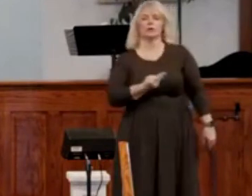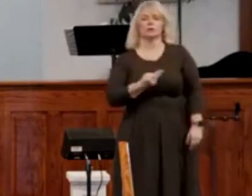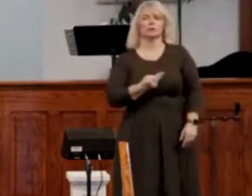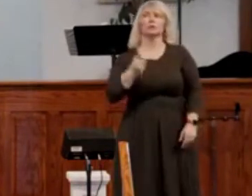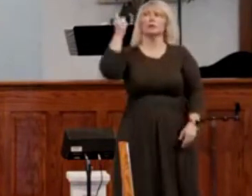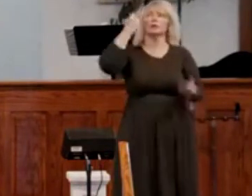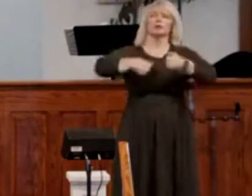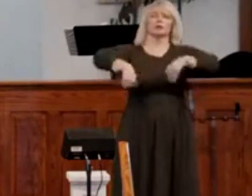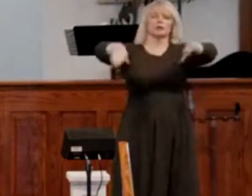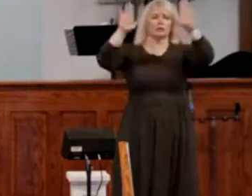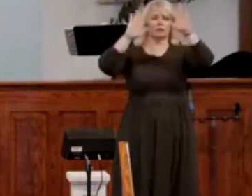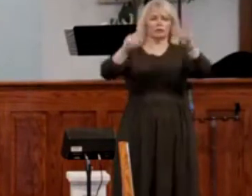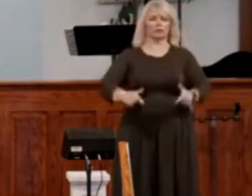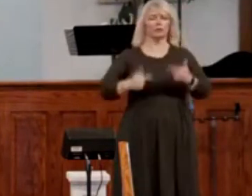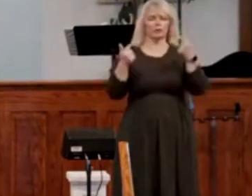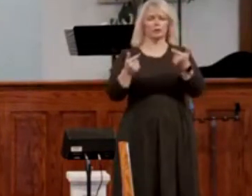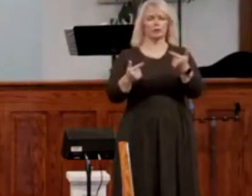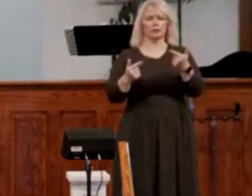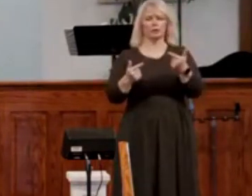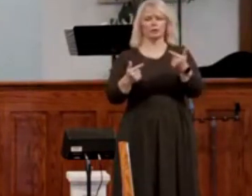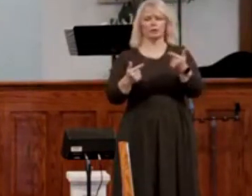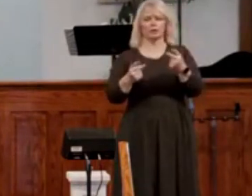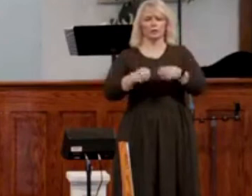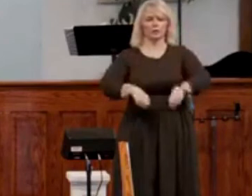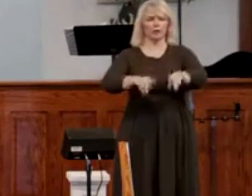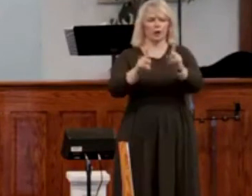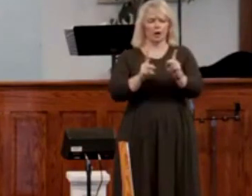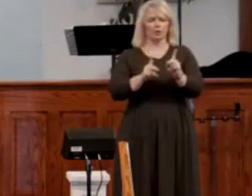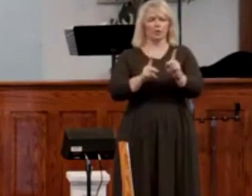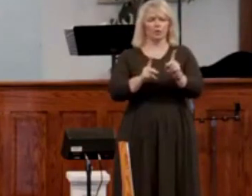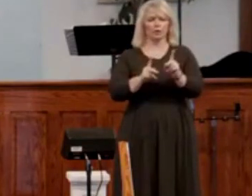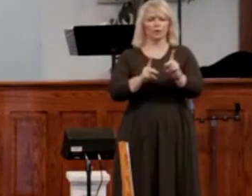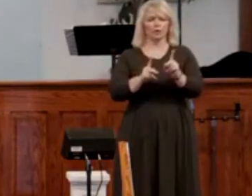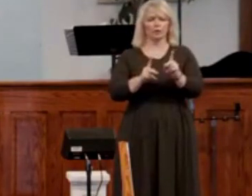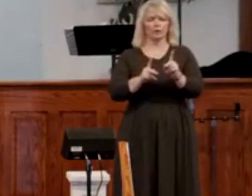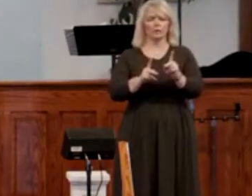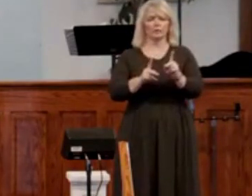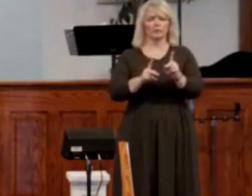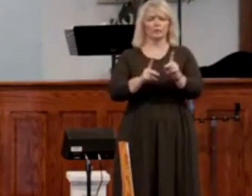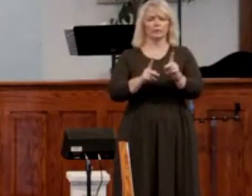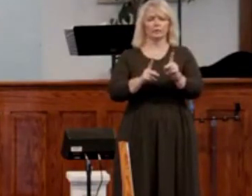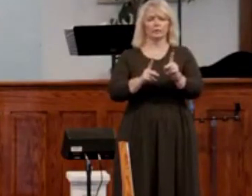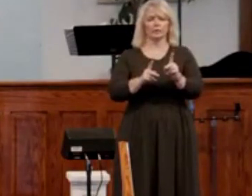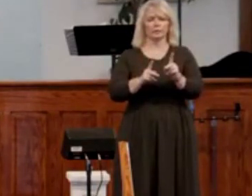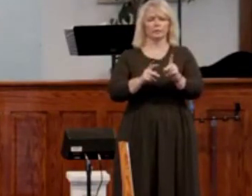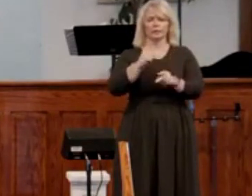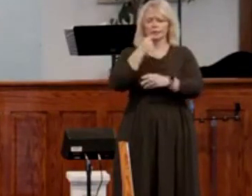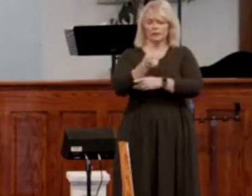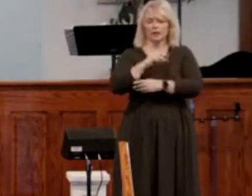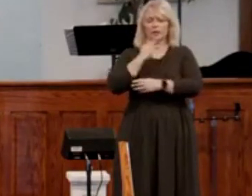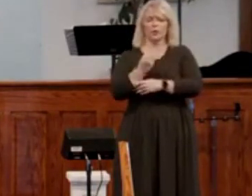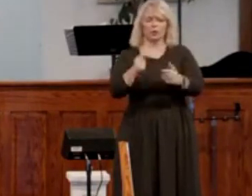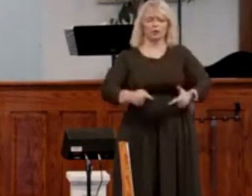us. And it's an opportunity for us to recommit to living our life for him.